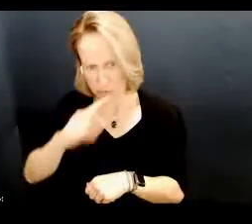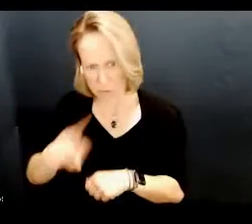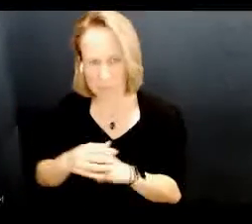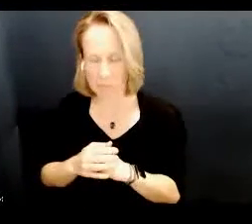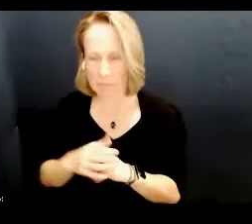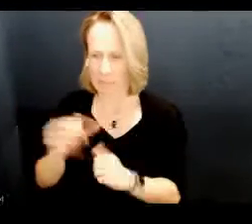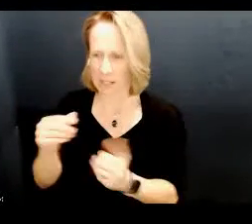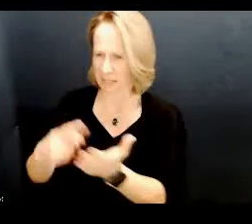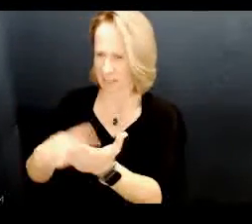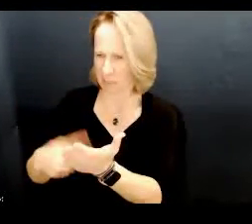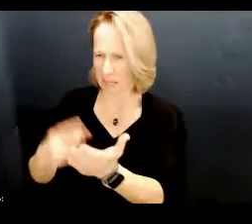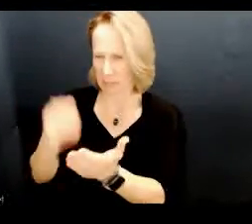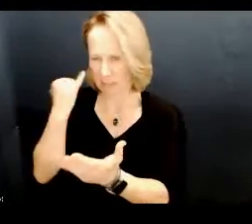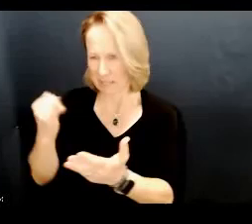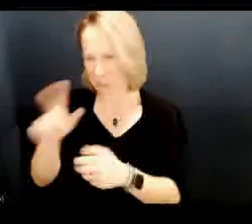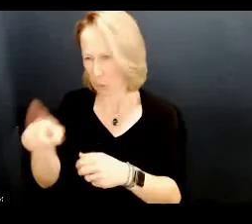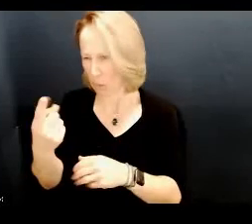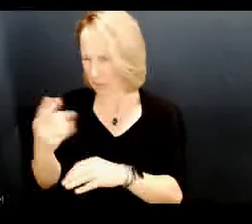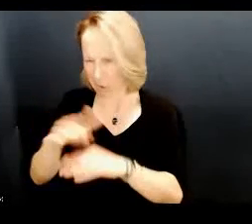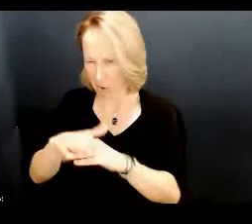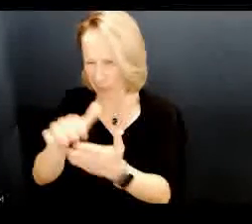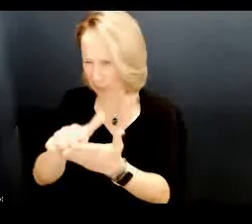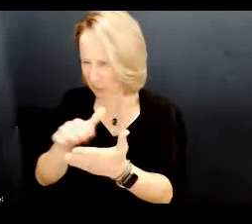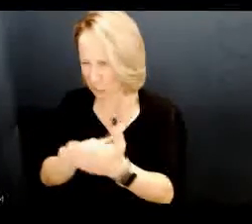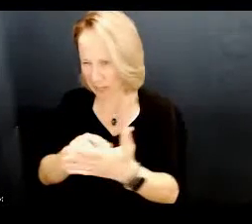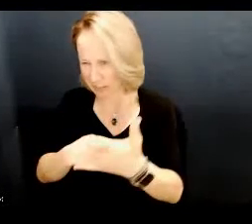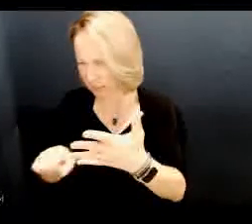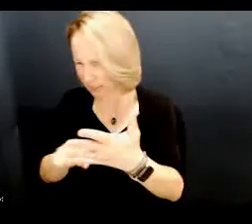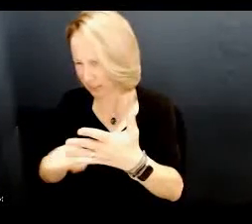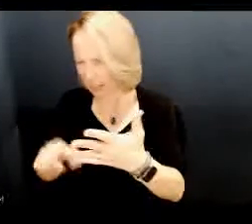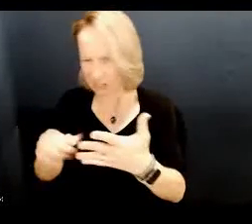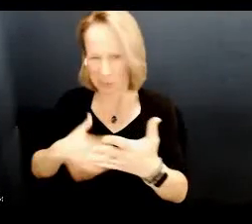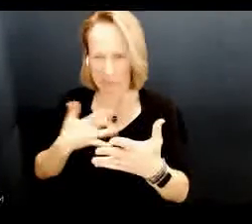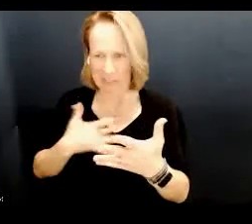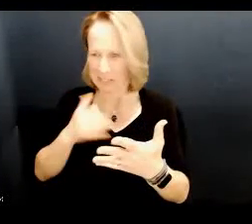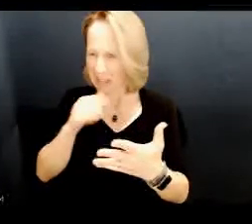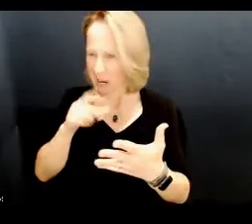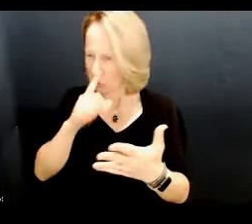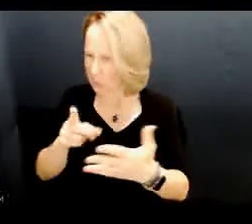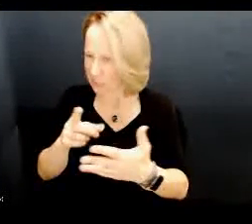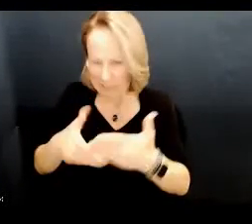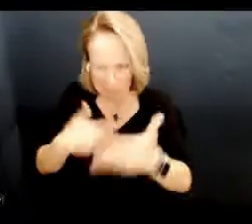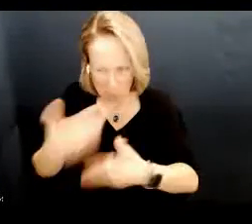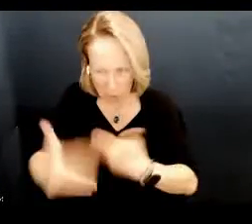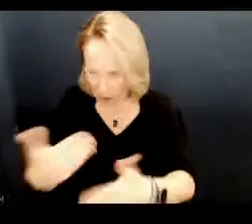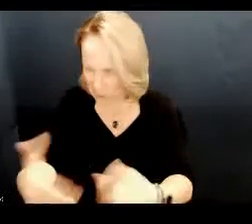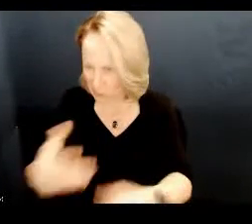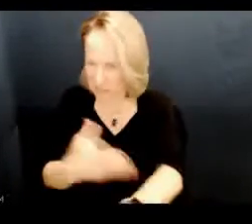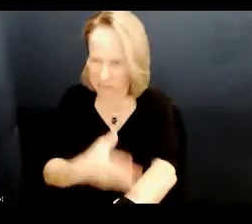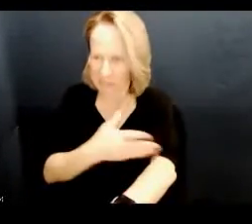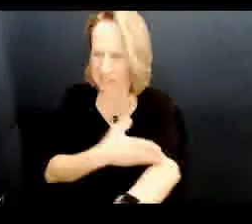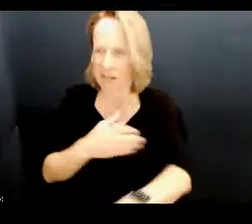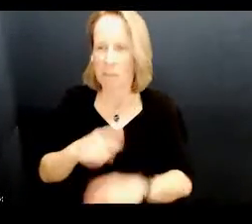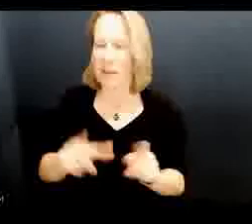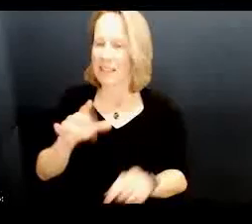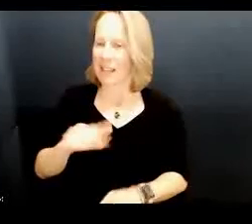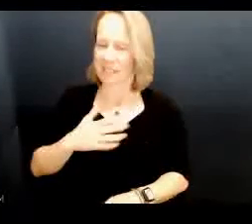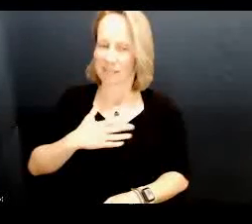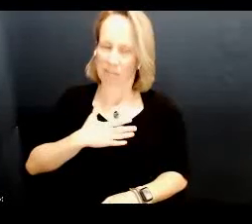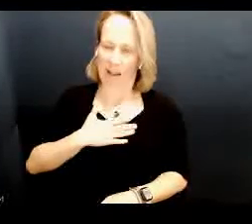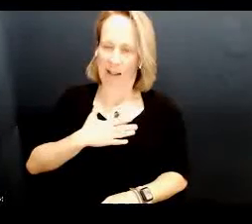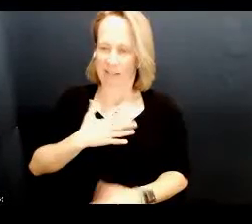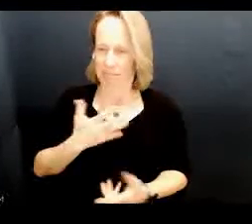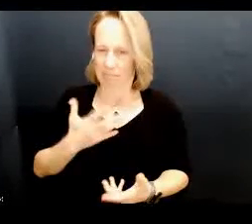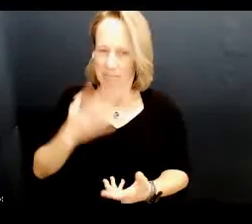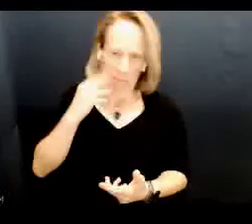as an agenda item, it can feel like we're not making any progress on it. But that's just my personal preference, right? And every SART's going to be different. It's going to